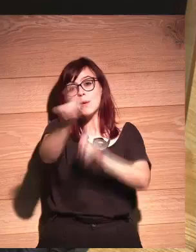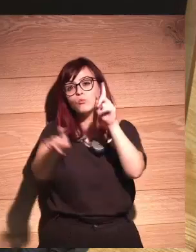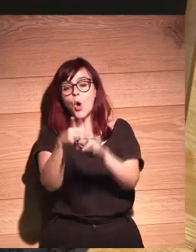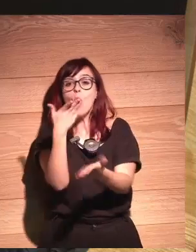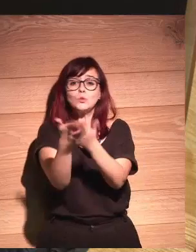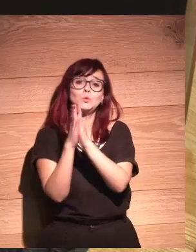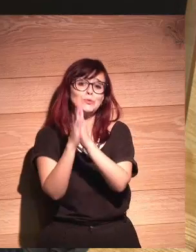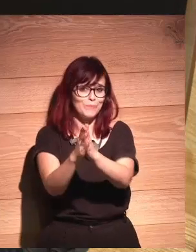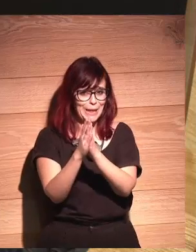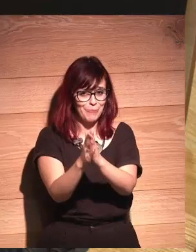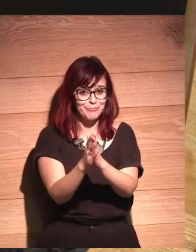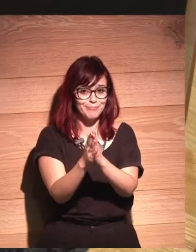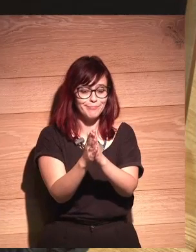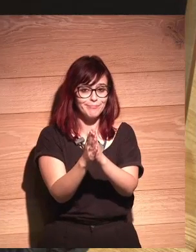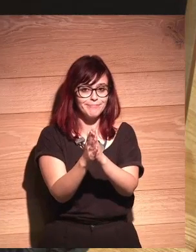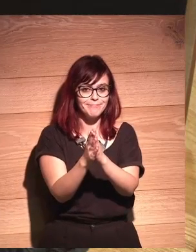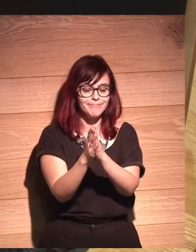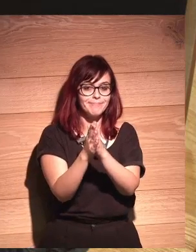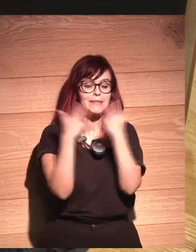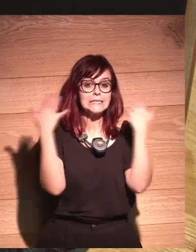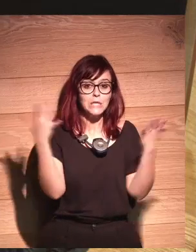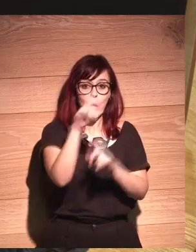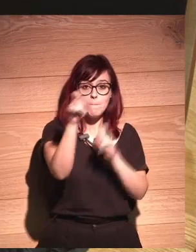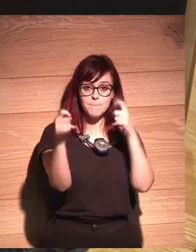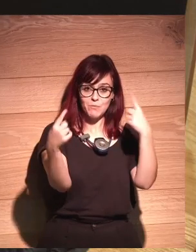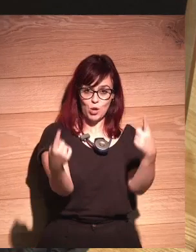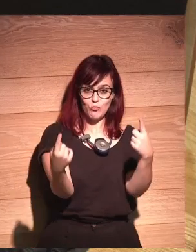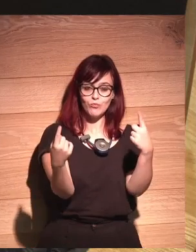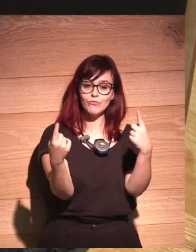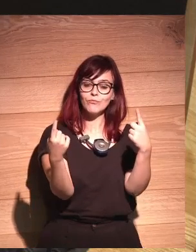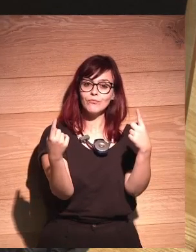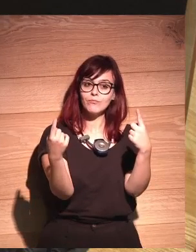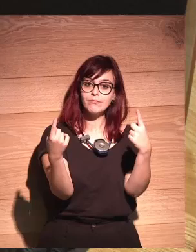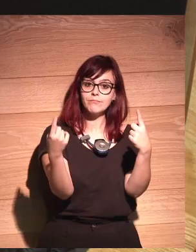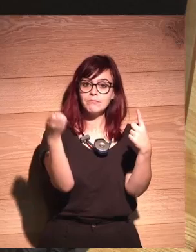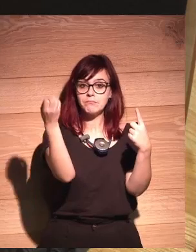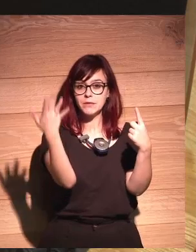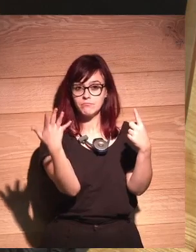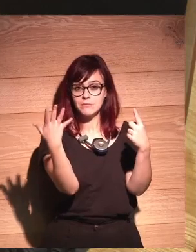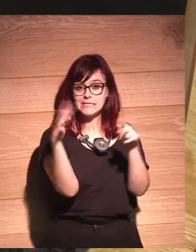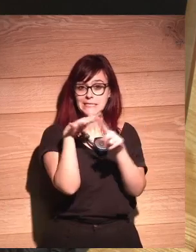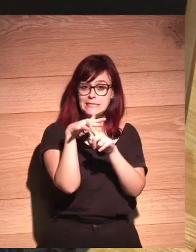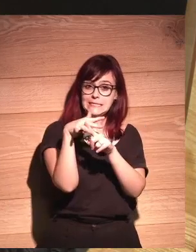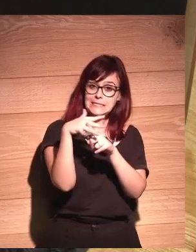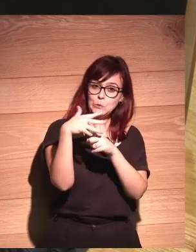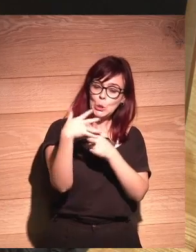a few observations and finally a question or a demand. First of all,